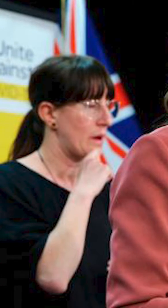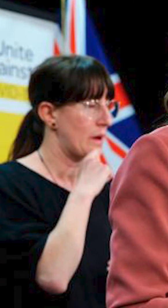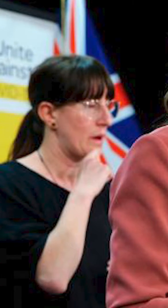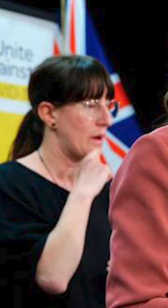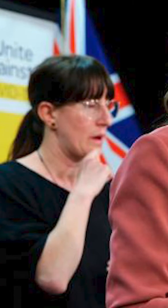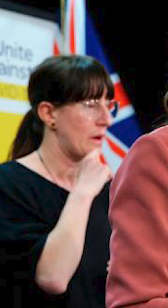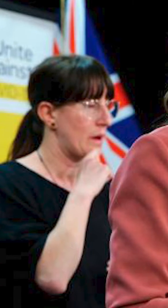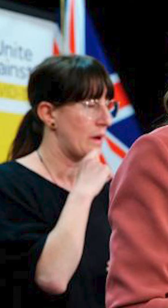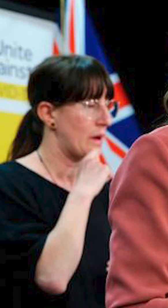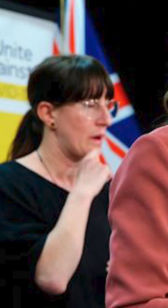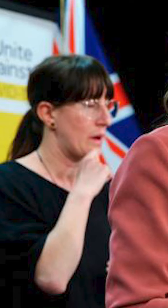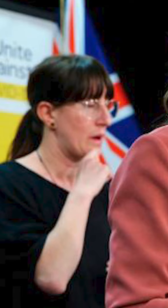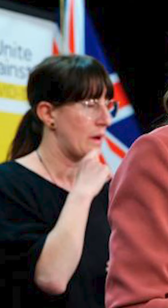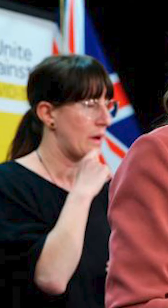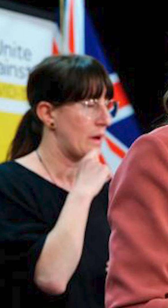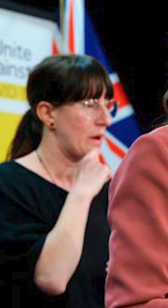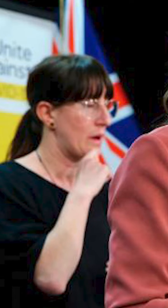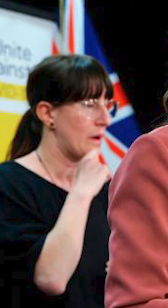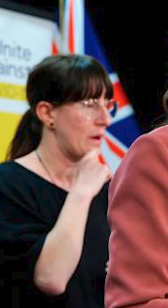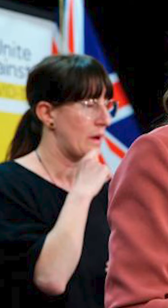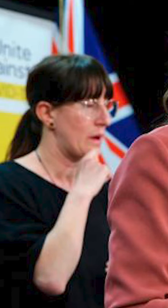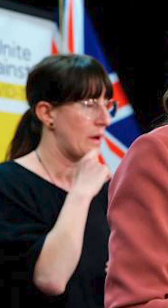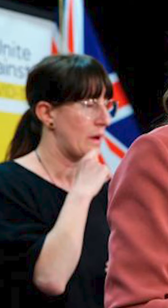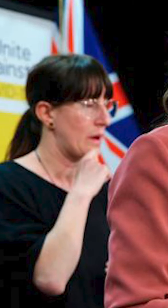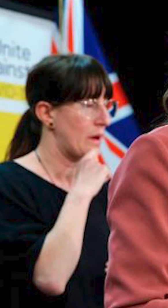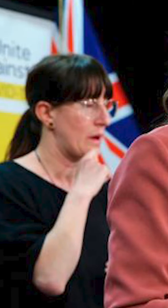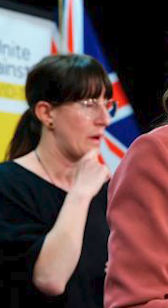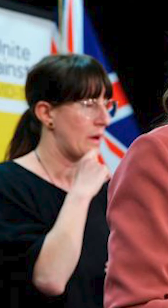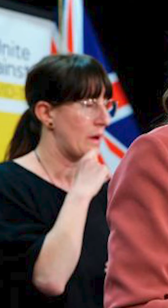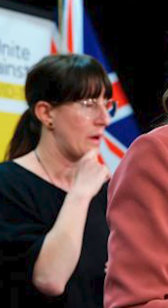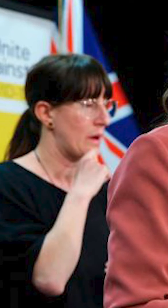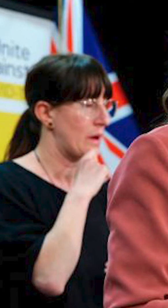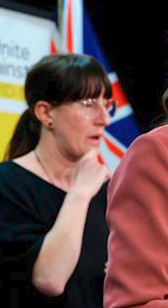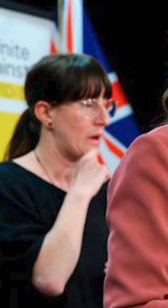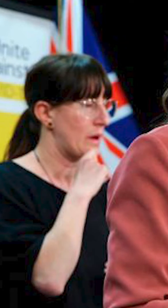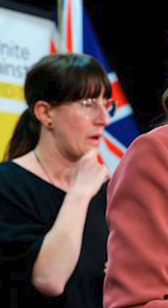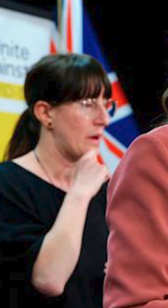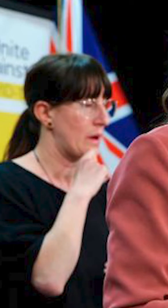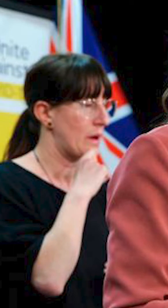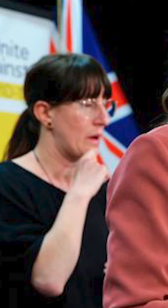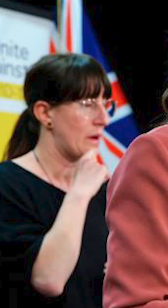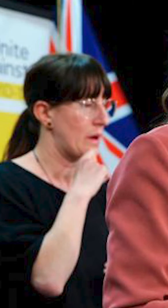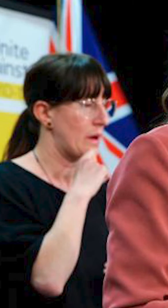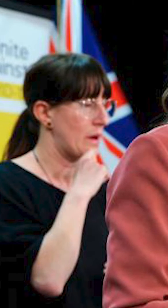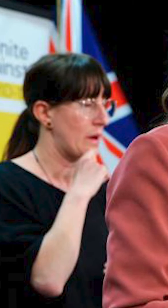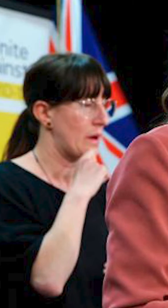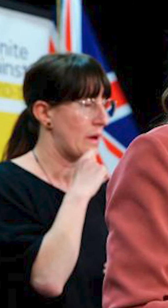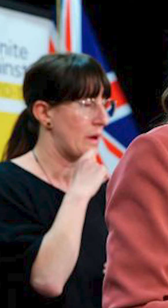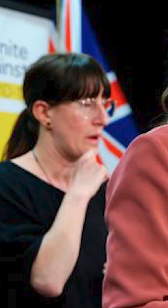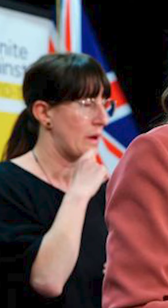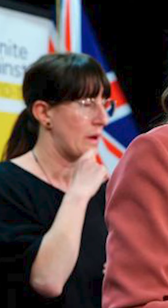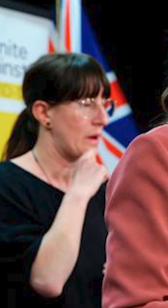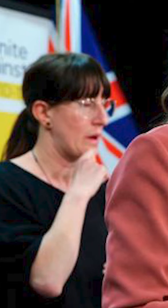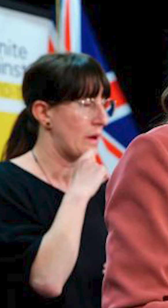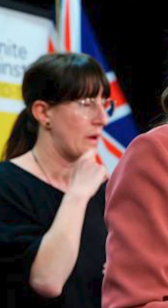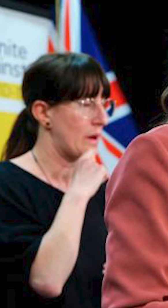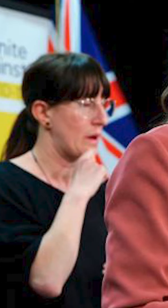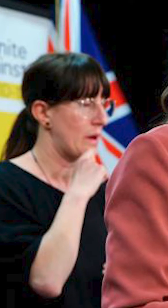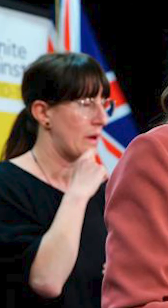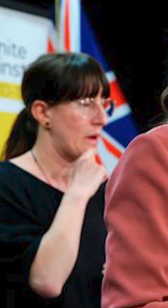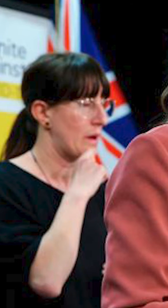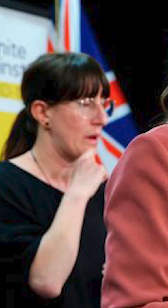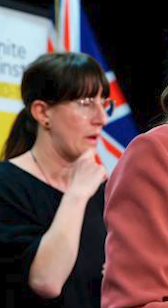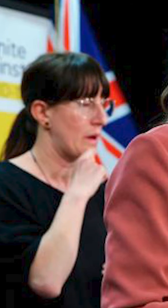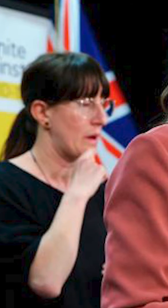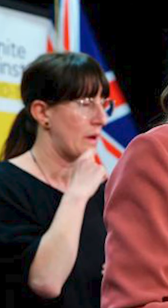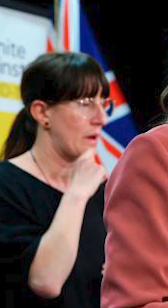4 lockdown, everyone must stay home and businesses are closed aside for essential services such as supermarkets and